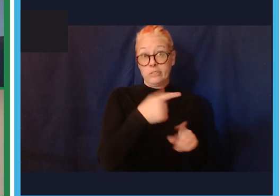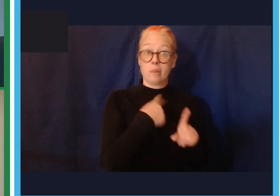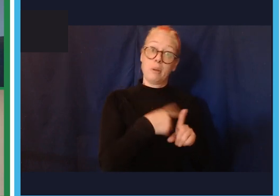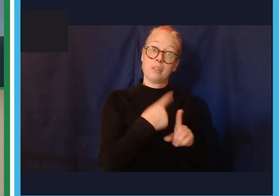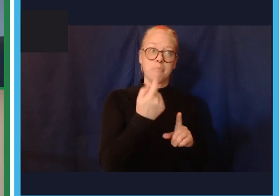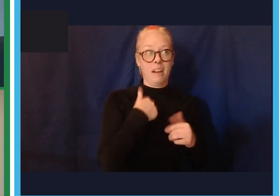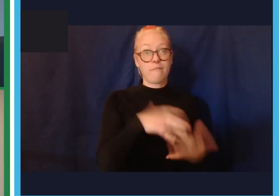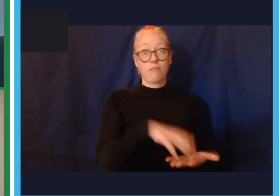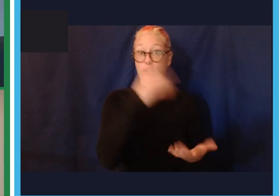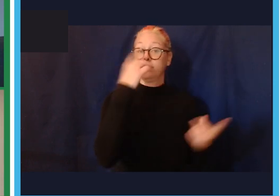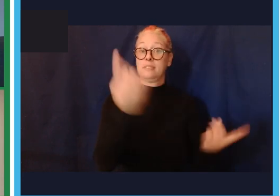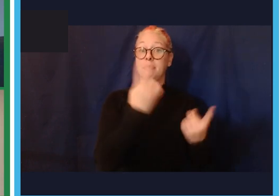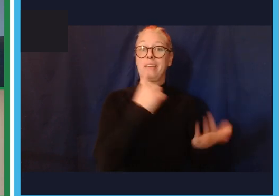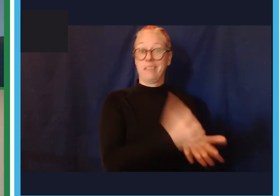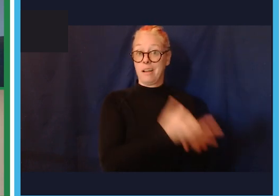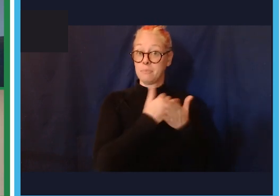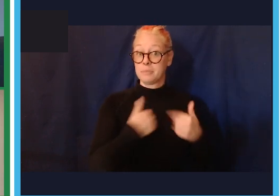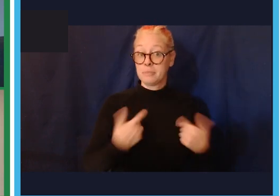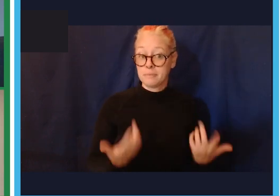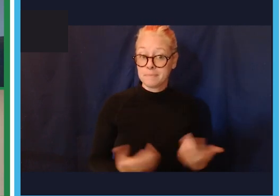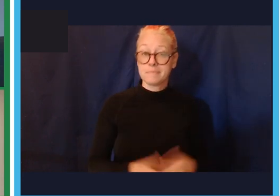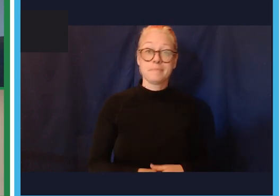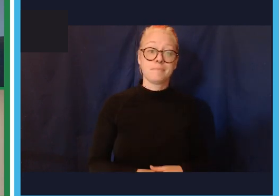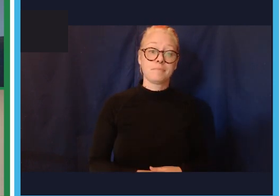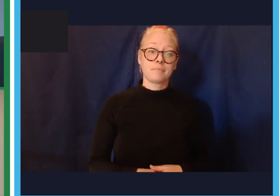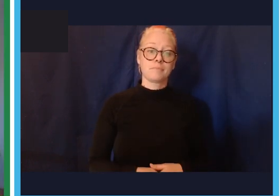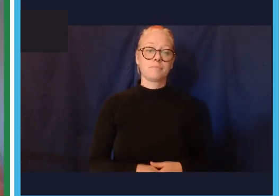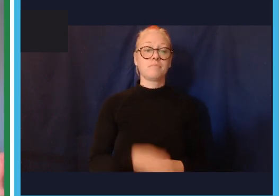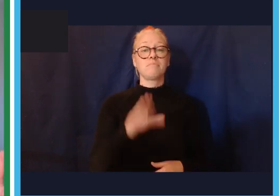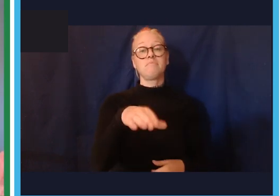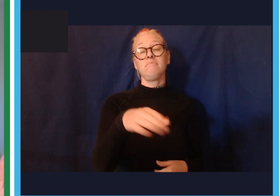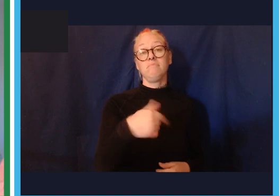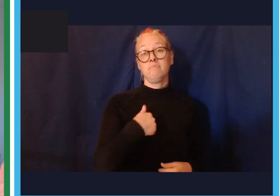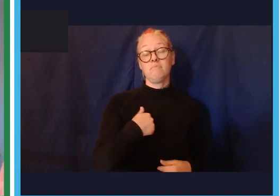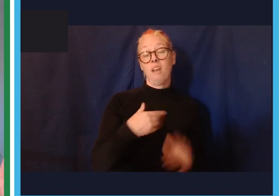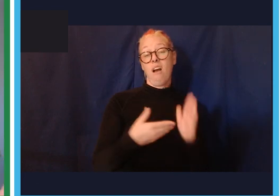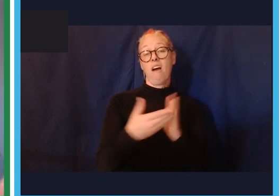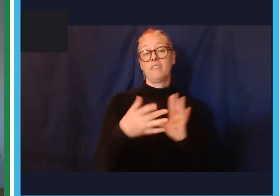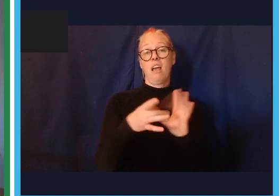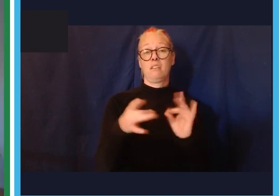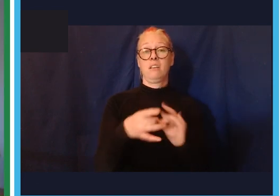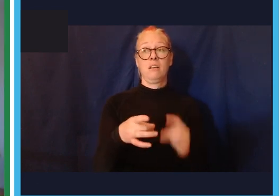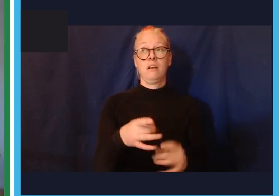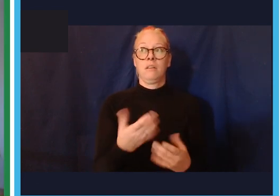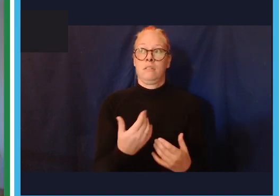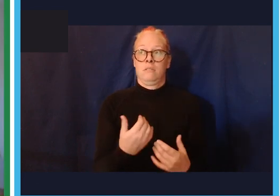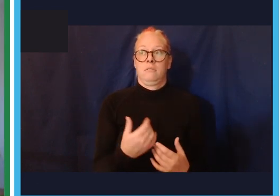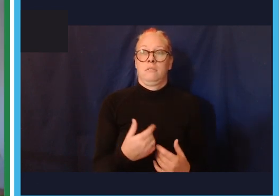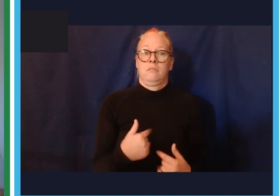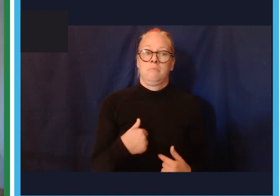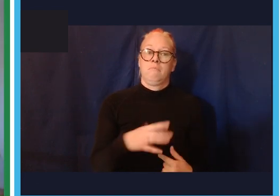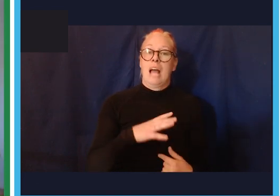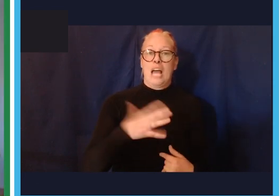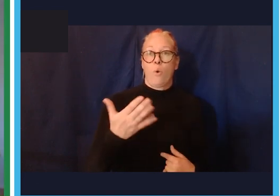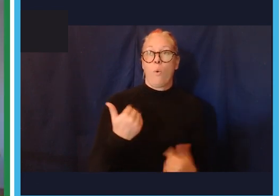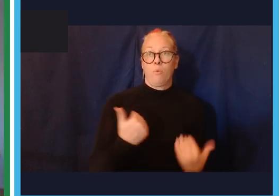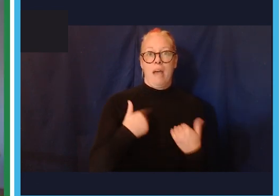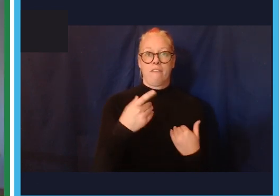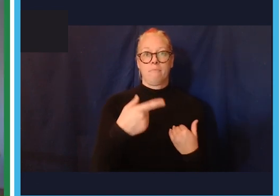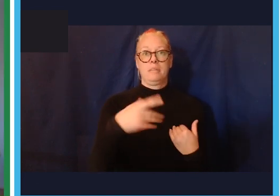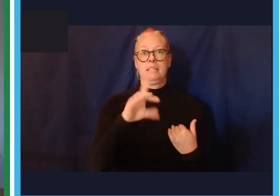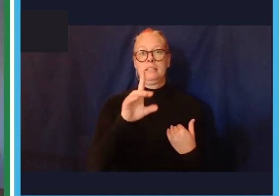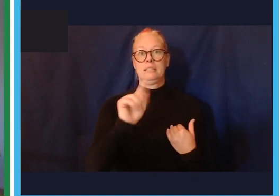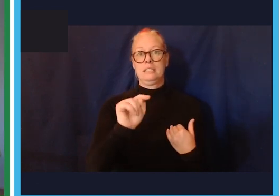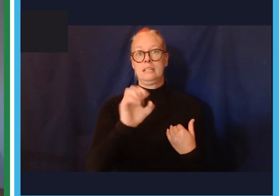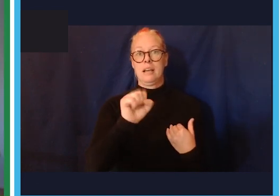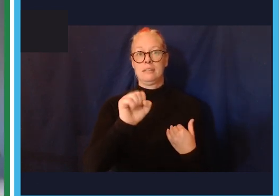trauma all through my teen years. So I certainly wouldn't want to have it happen this way, but there definitely have been some good things.